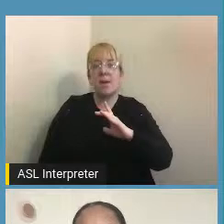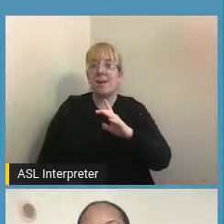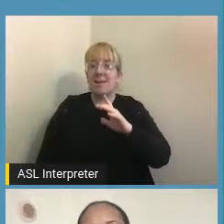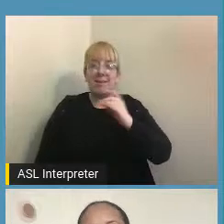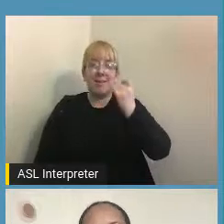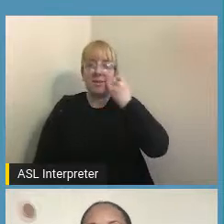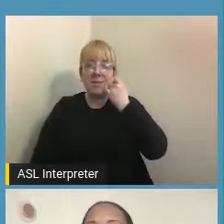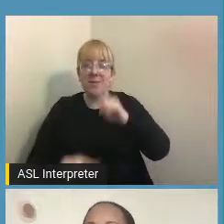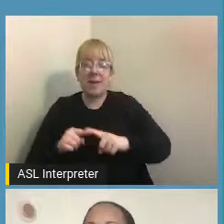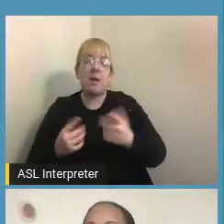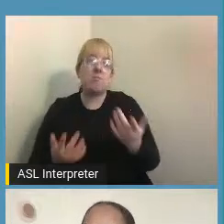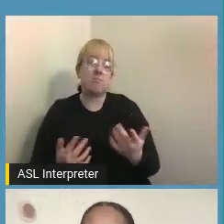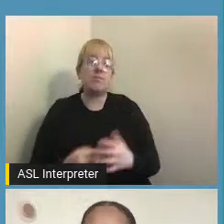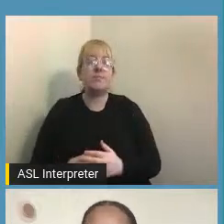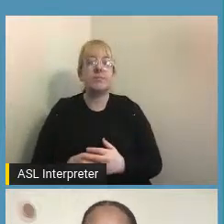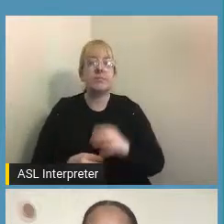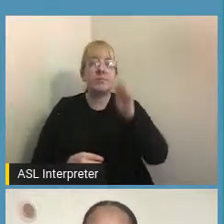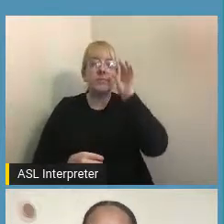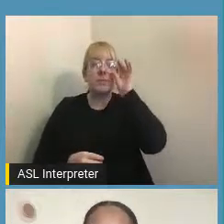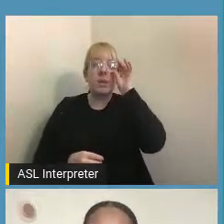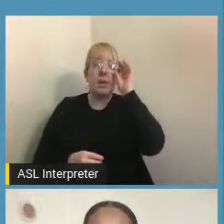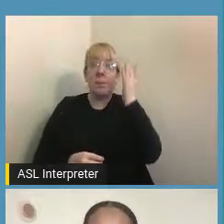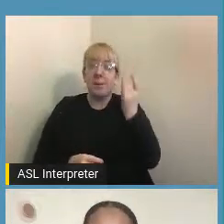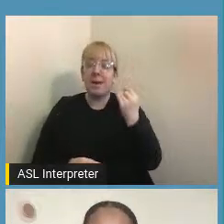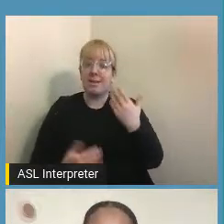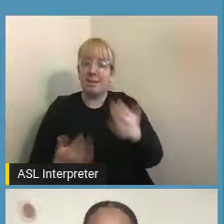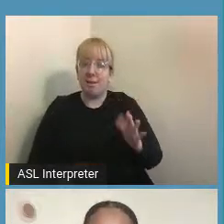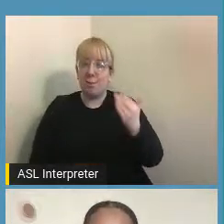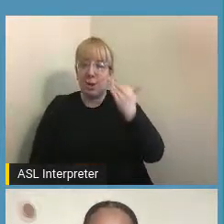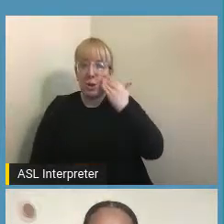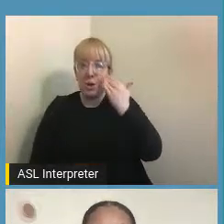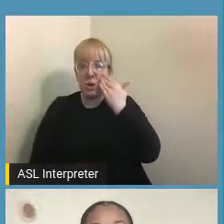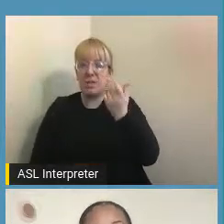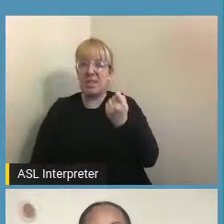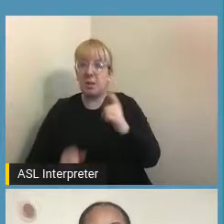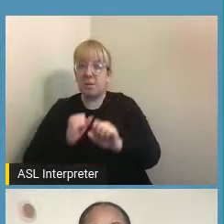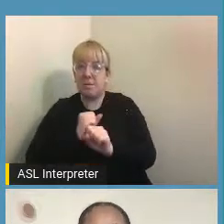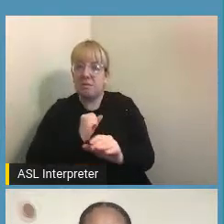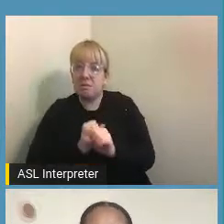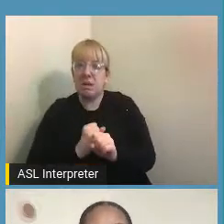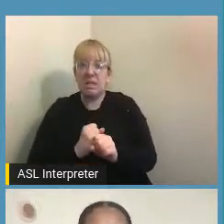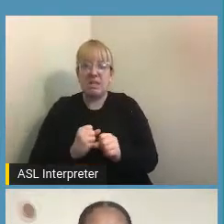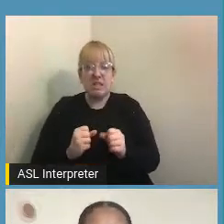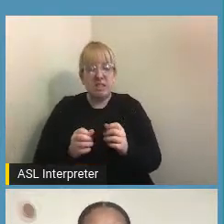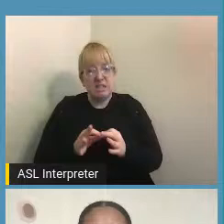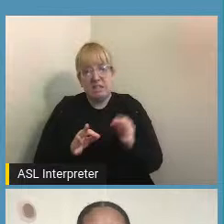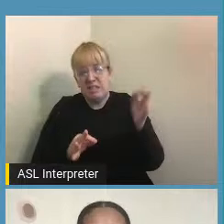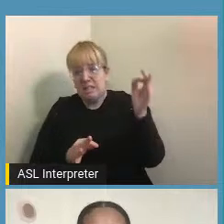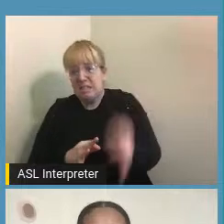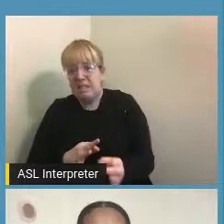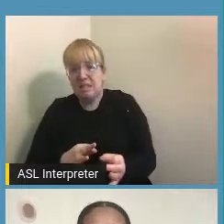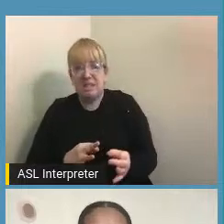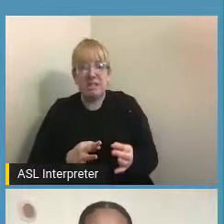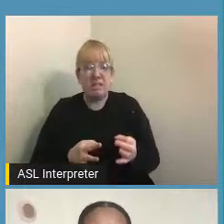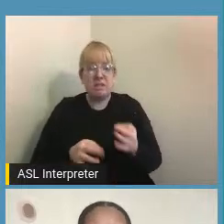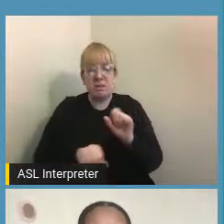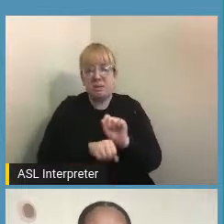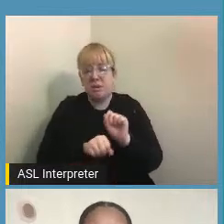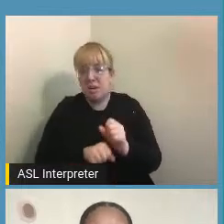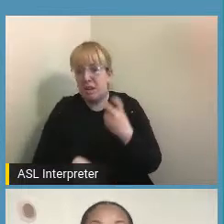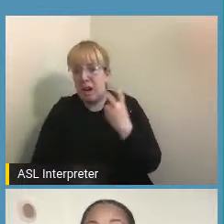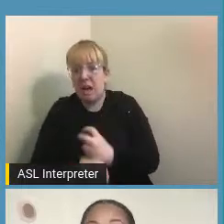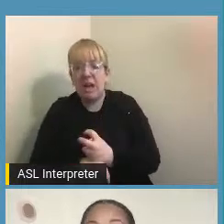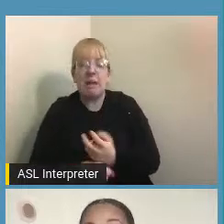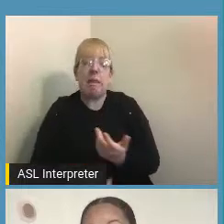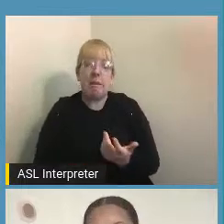stretch, I'm potentially not going to meet my goal, versus if I, plan to goal and